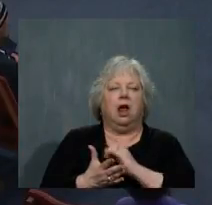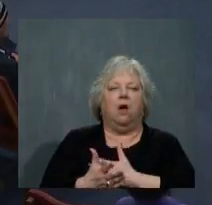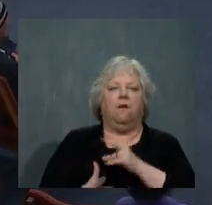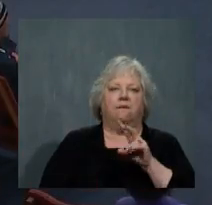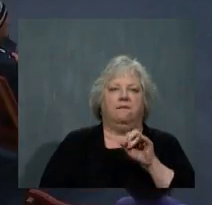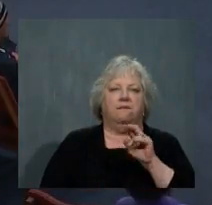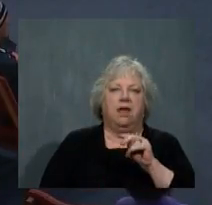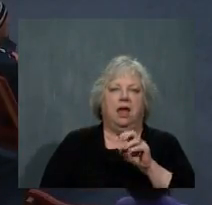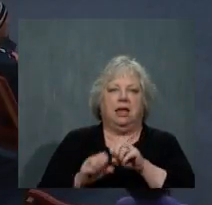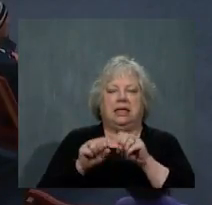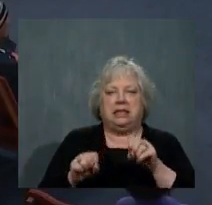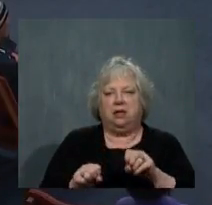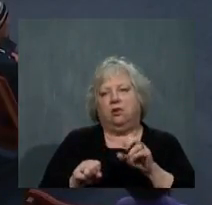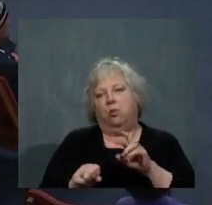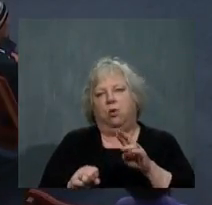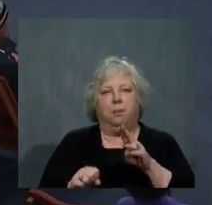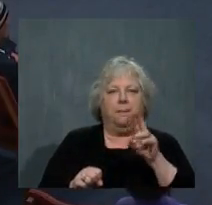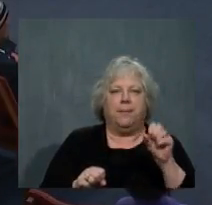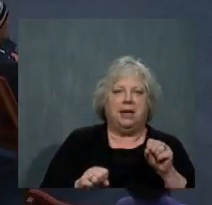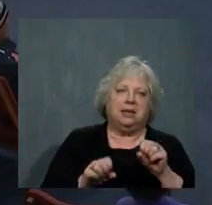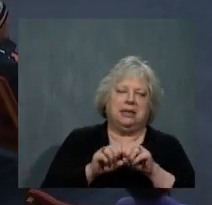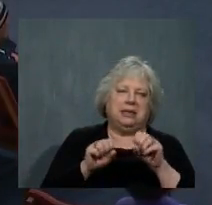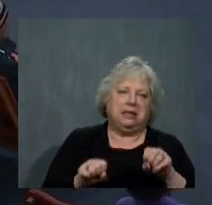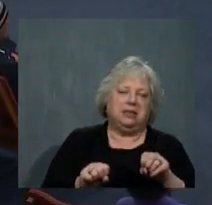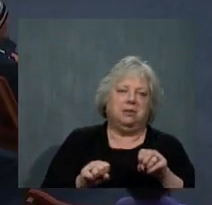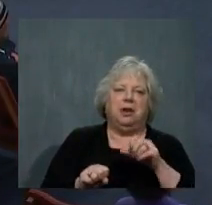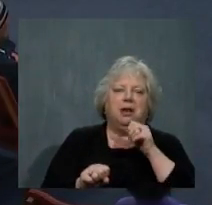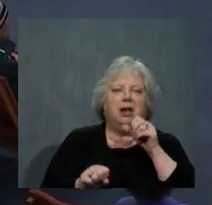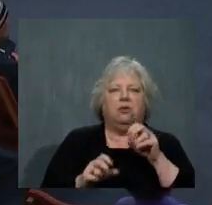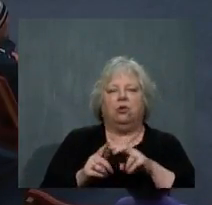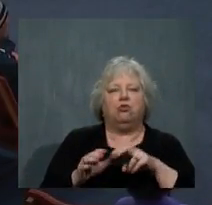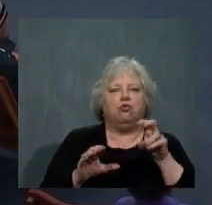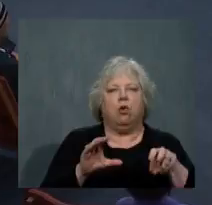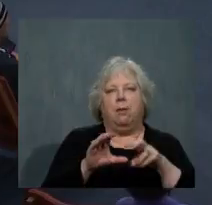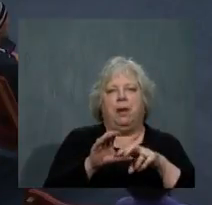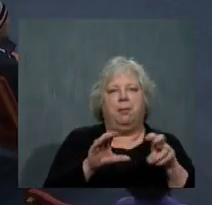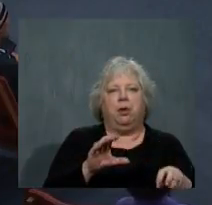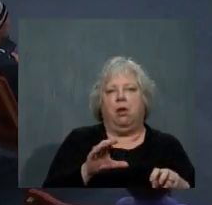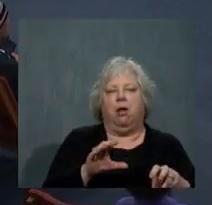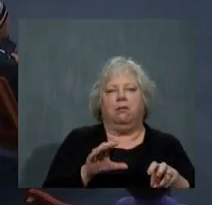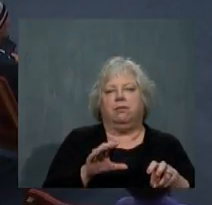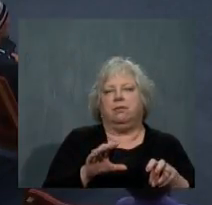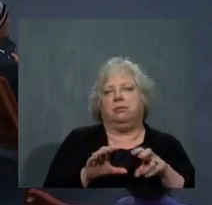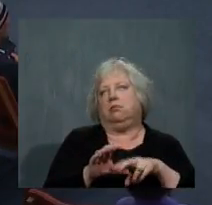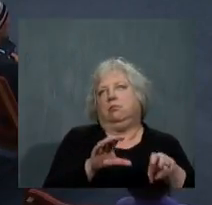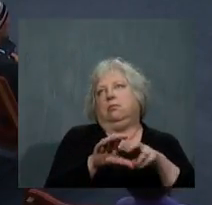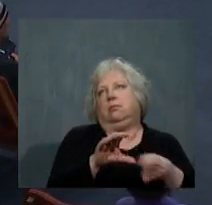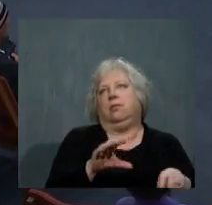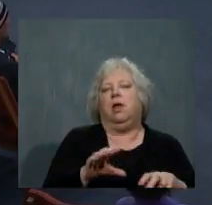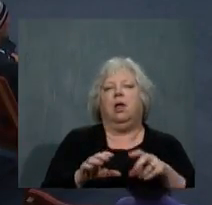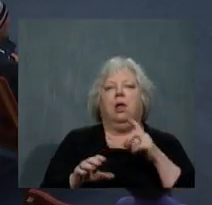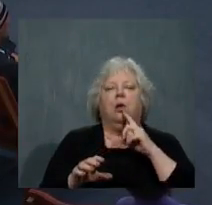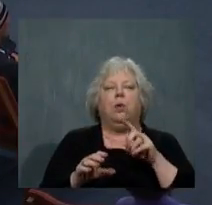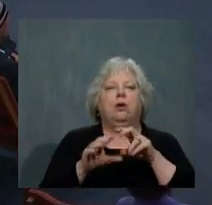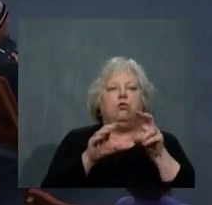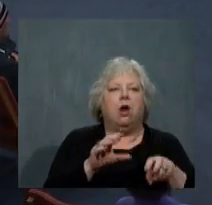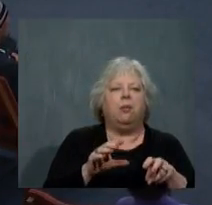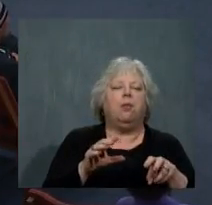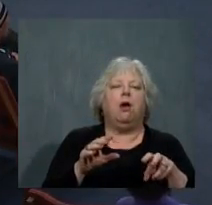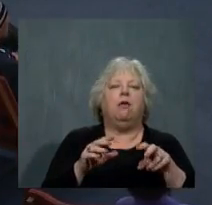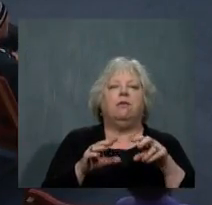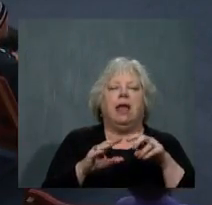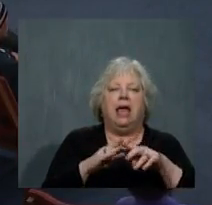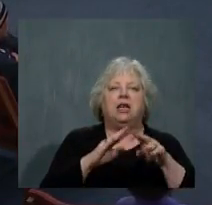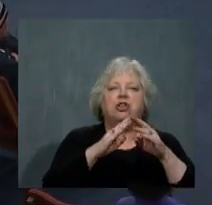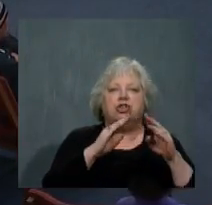van system, our bus system that we have, if you will, doesn't drop people off just indiscriminately. We drop them off at shelters where